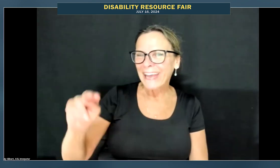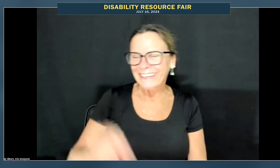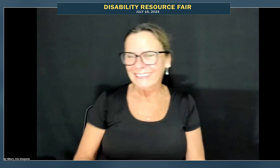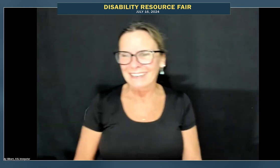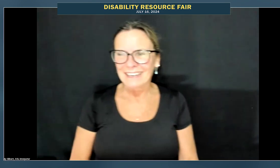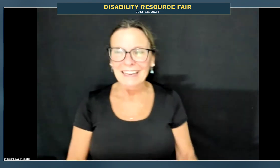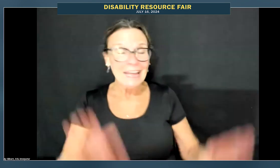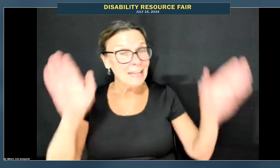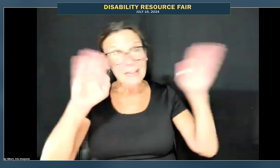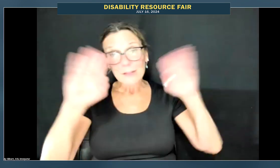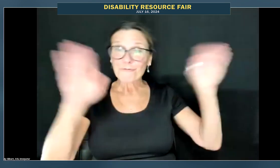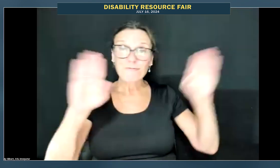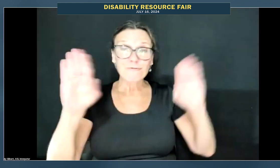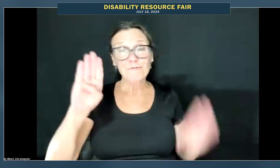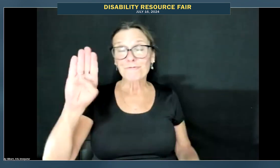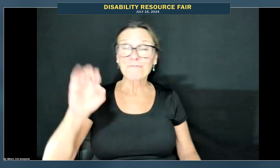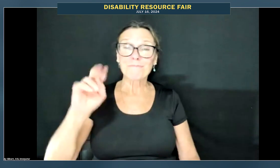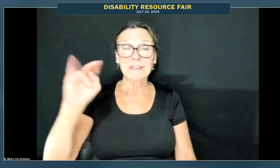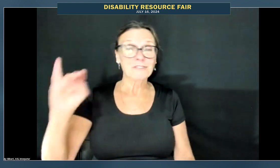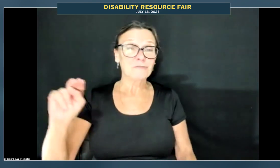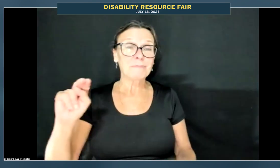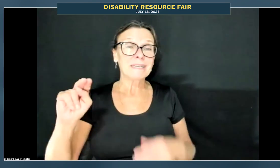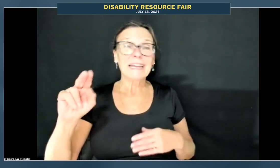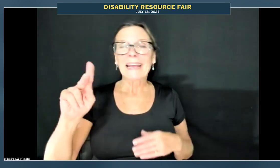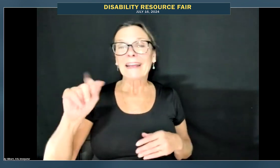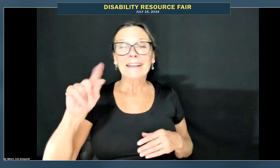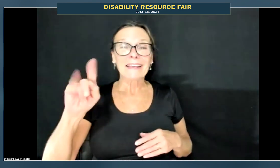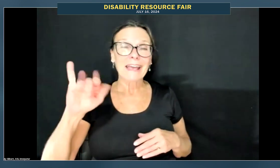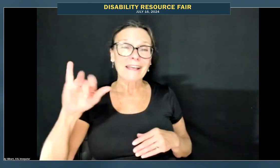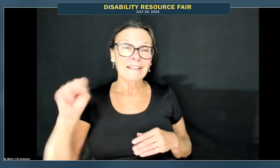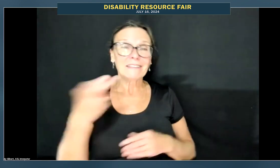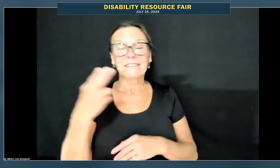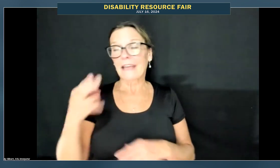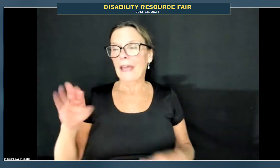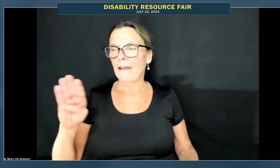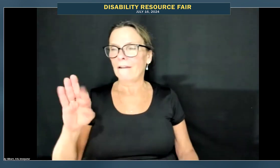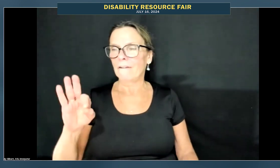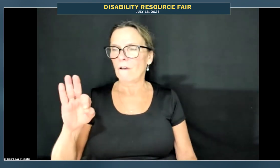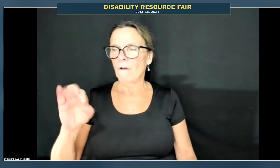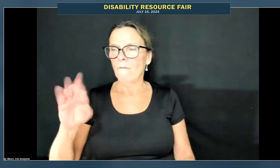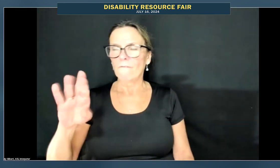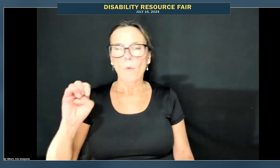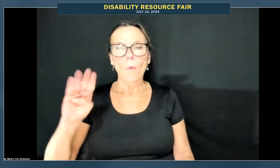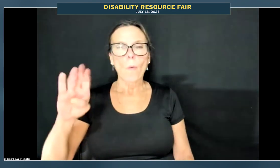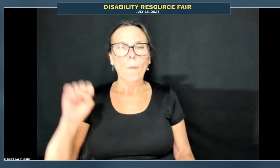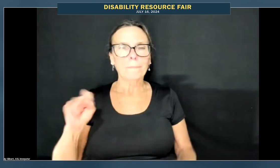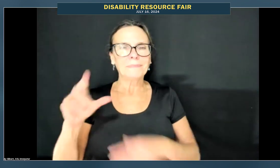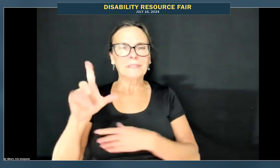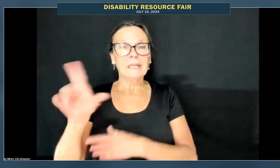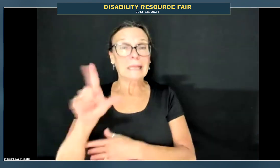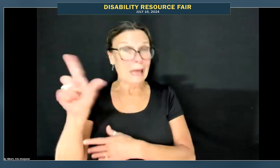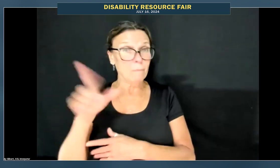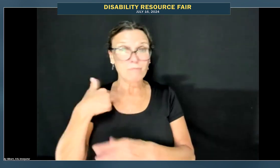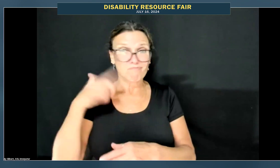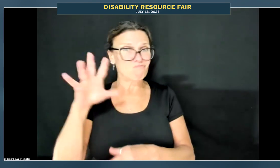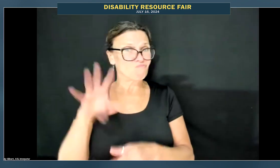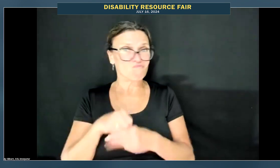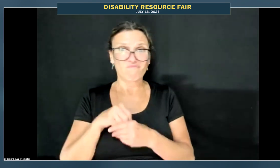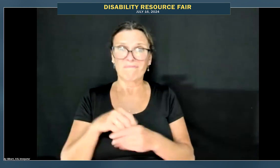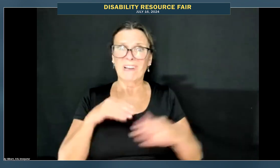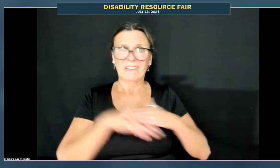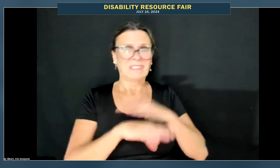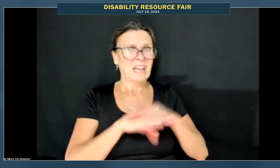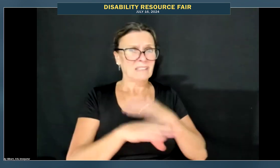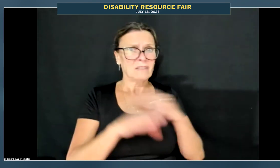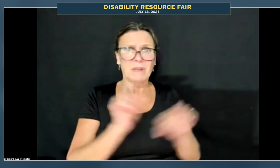Hello, all. I'm Benjamin Kalish, a librarian at Forbes Library. I've been involved in accessibility work at the